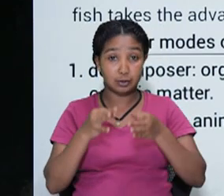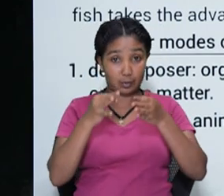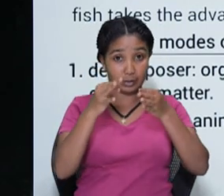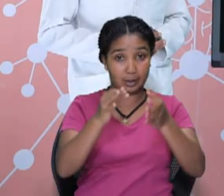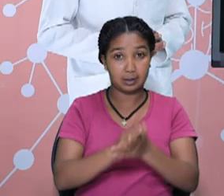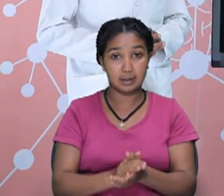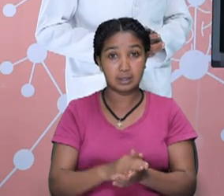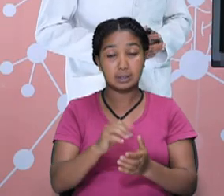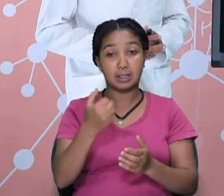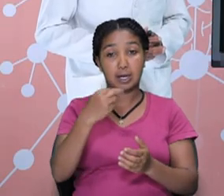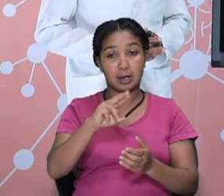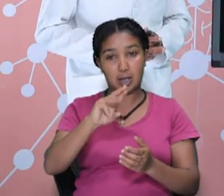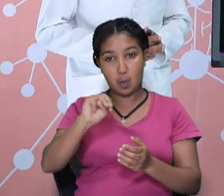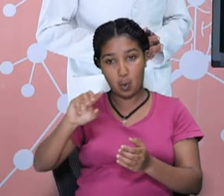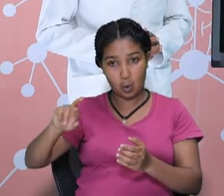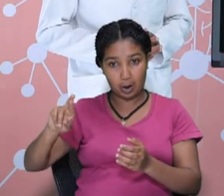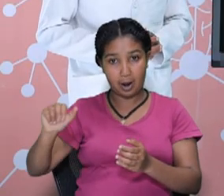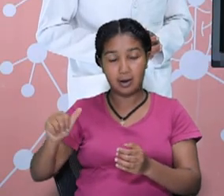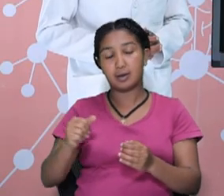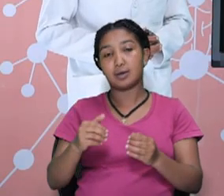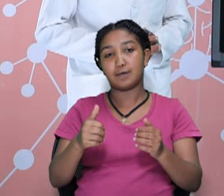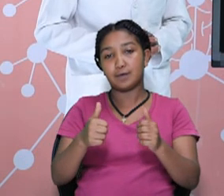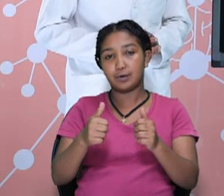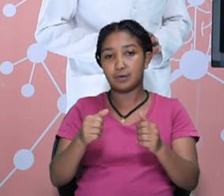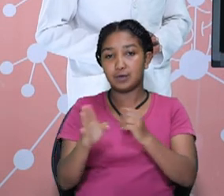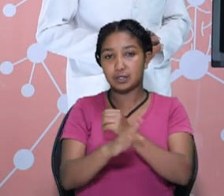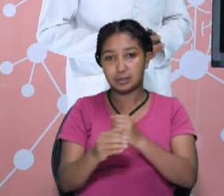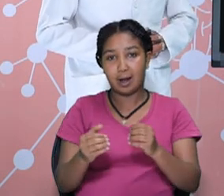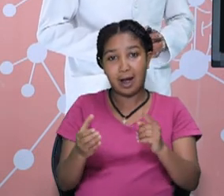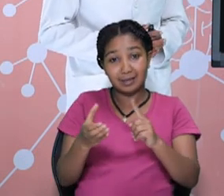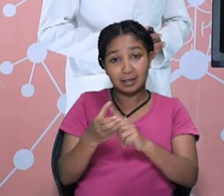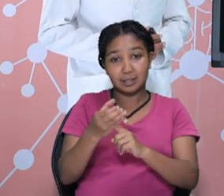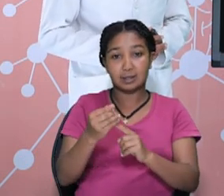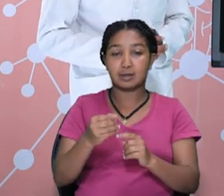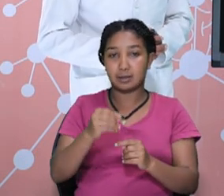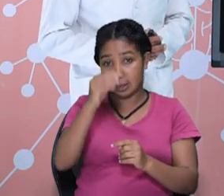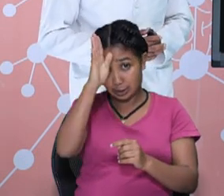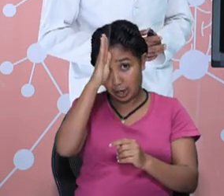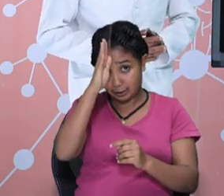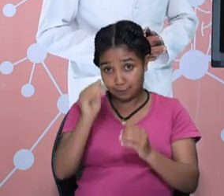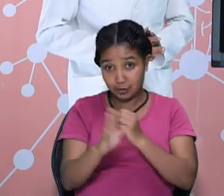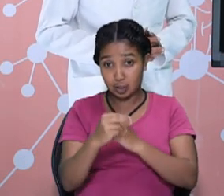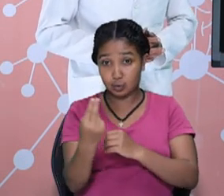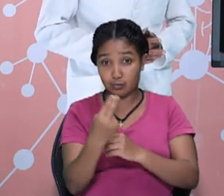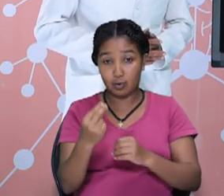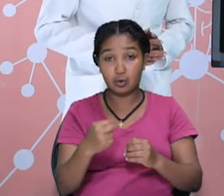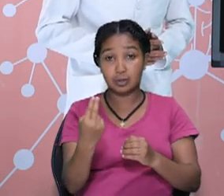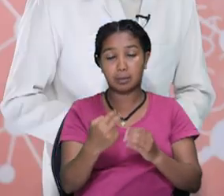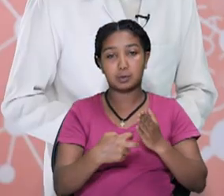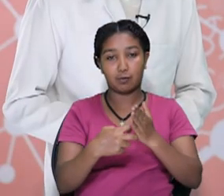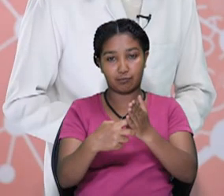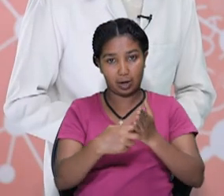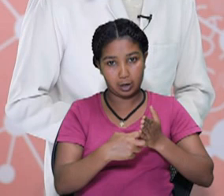transporting, the remora fish is attached on underside of the shark fish and used for the purpose